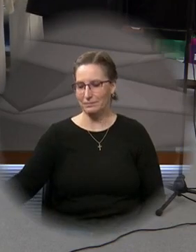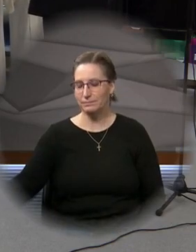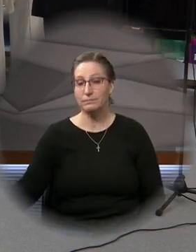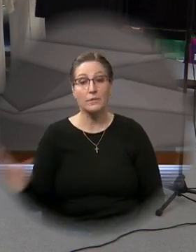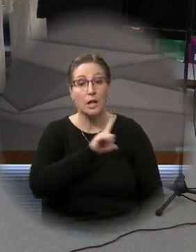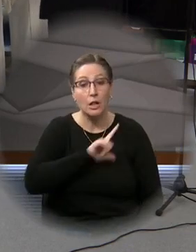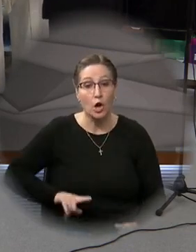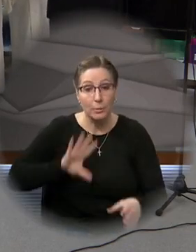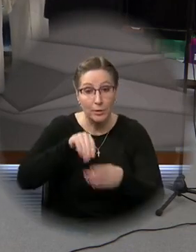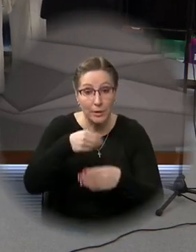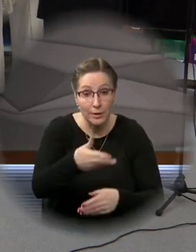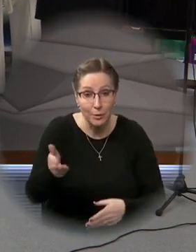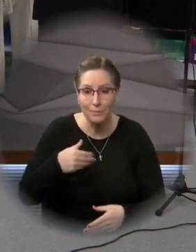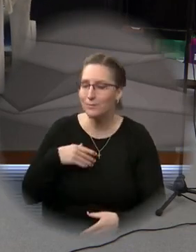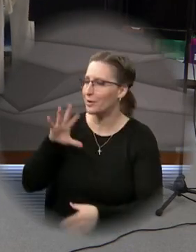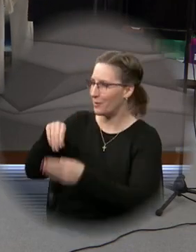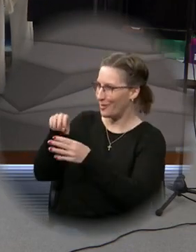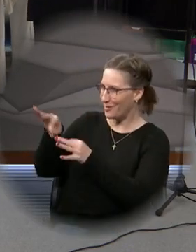The Lord be with you.